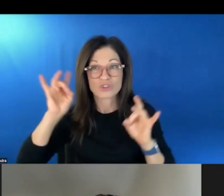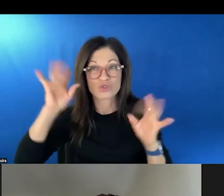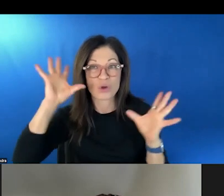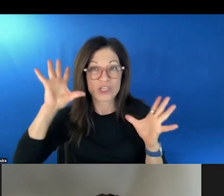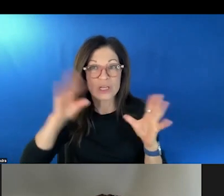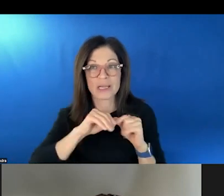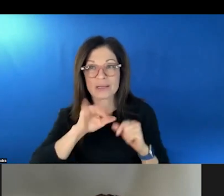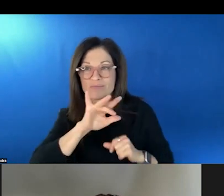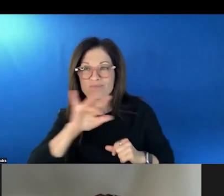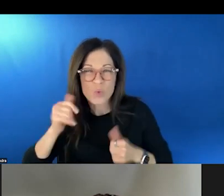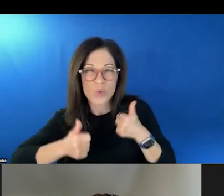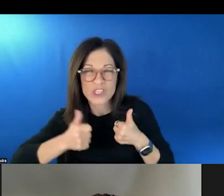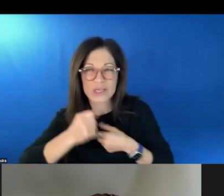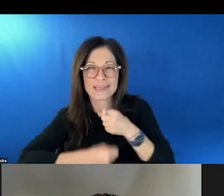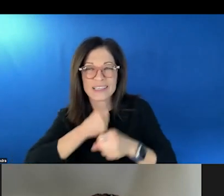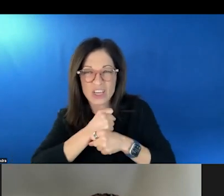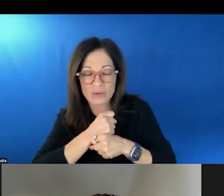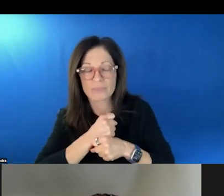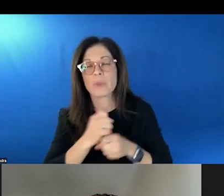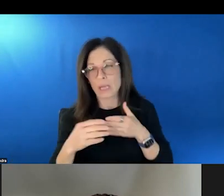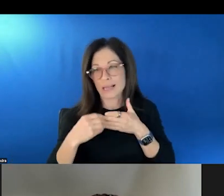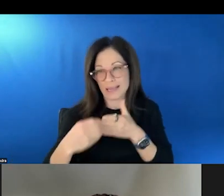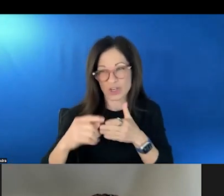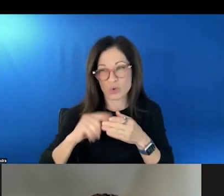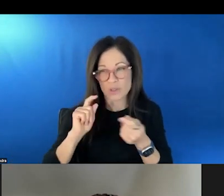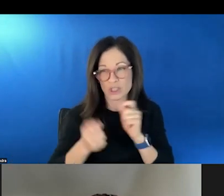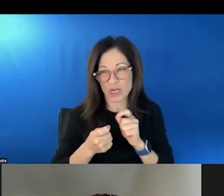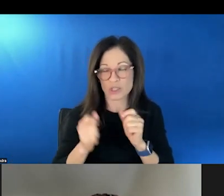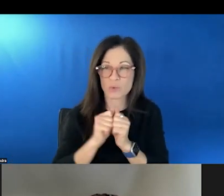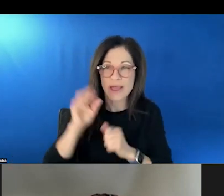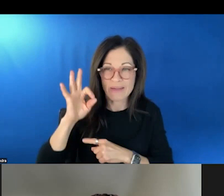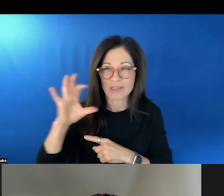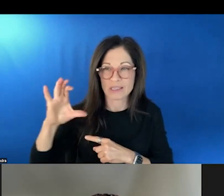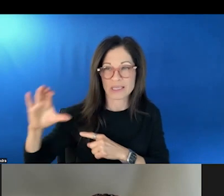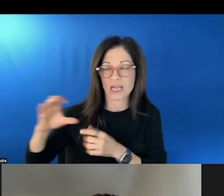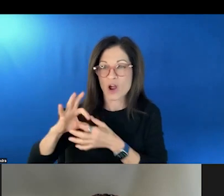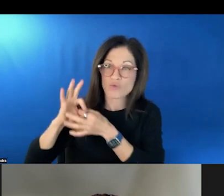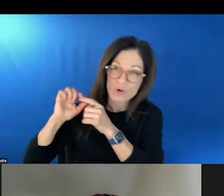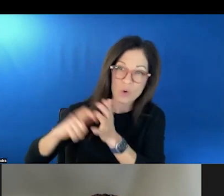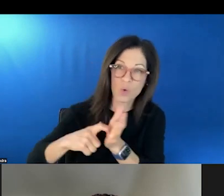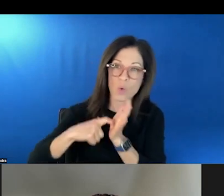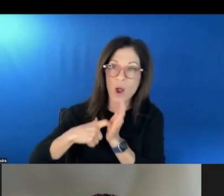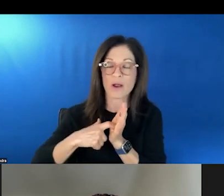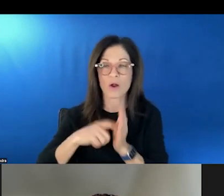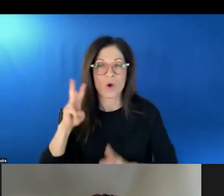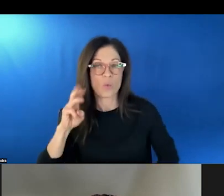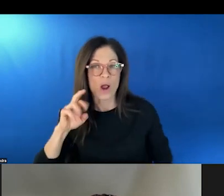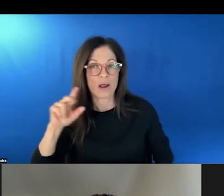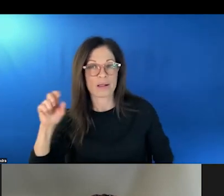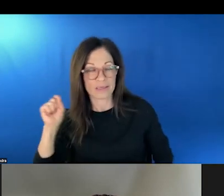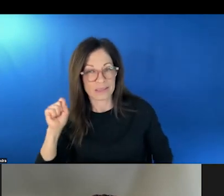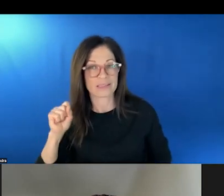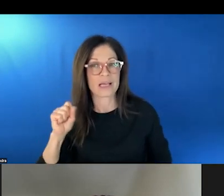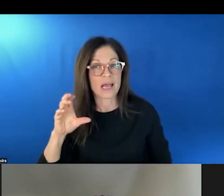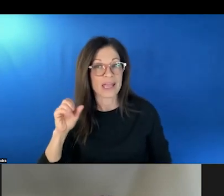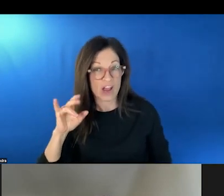blank year led to changes with the FCC requiring wireless carriers to pinpoint precise